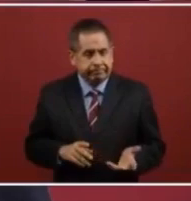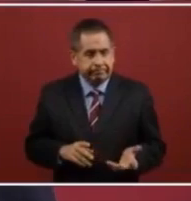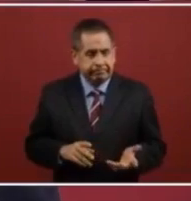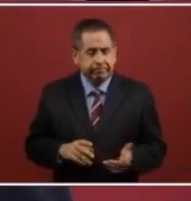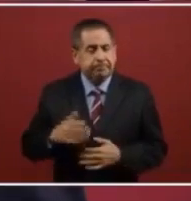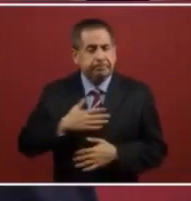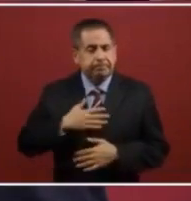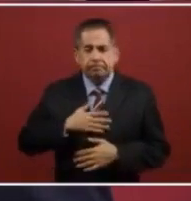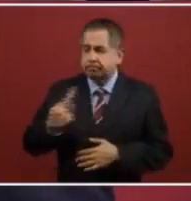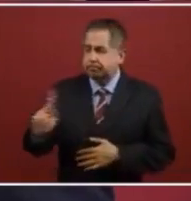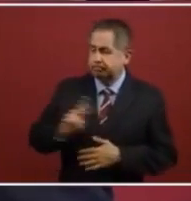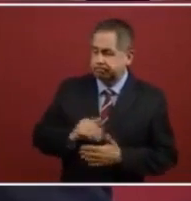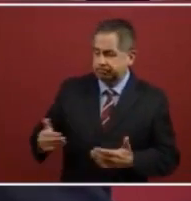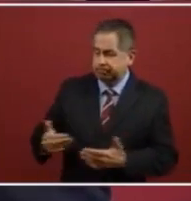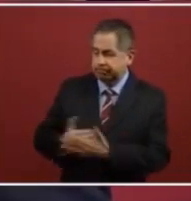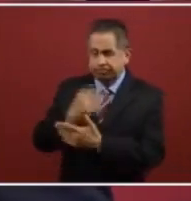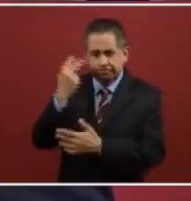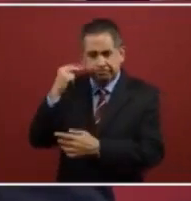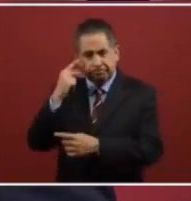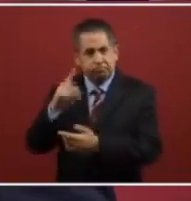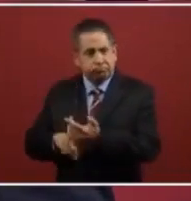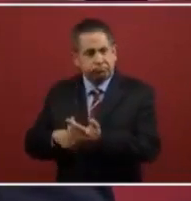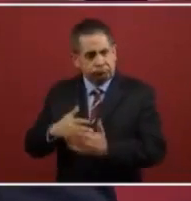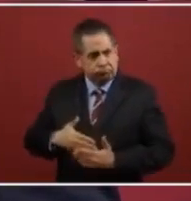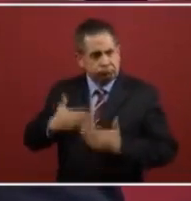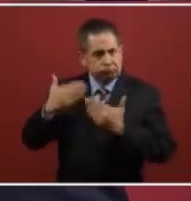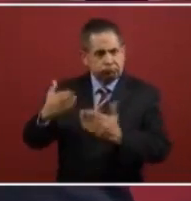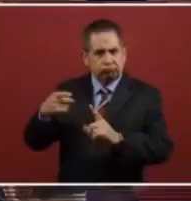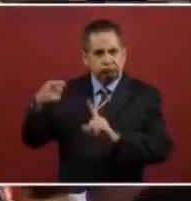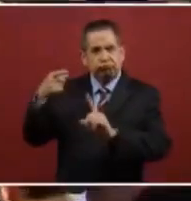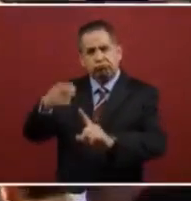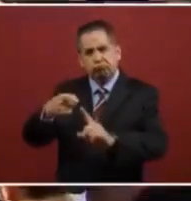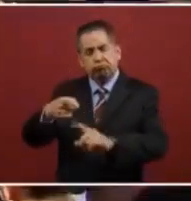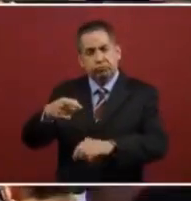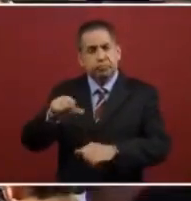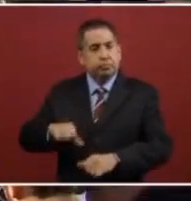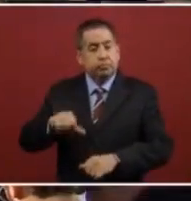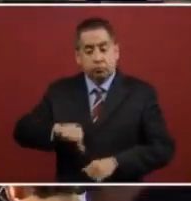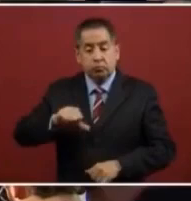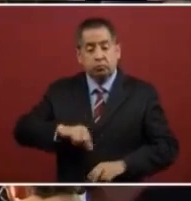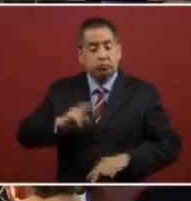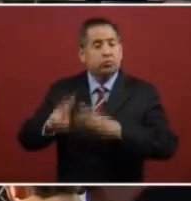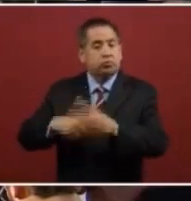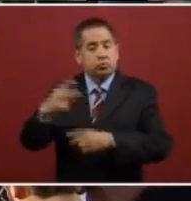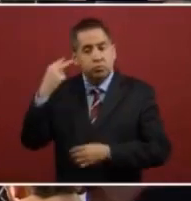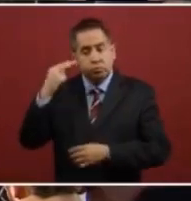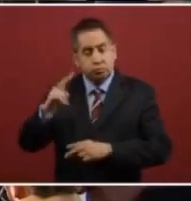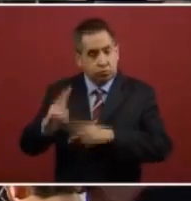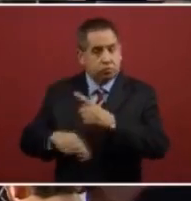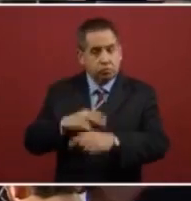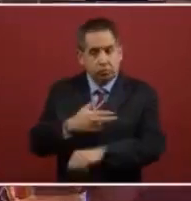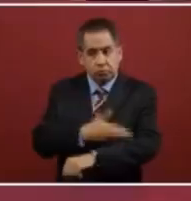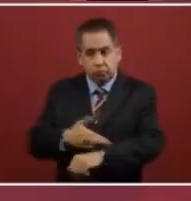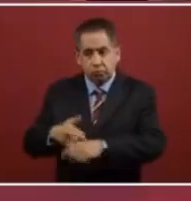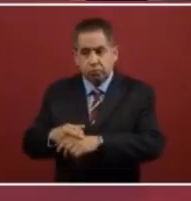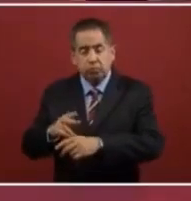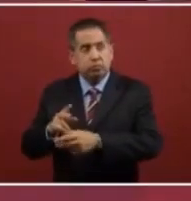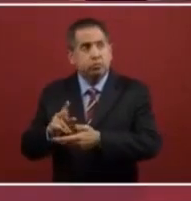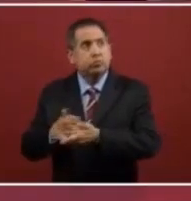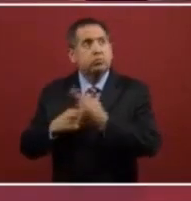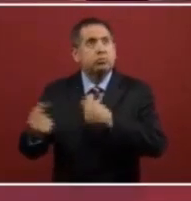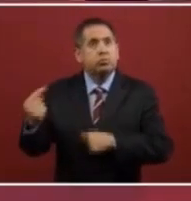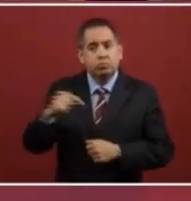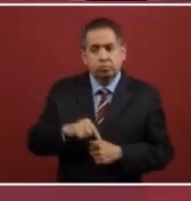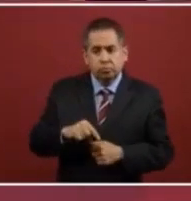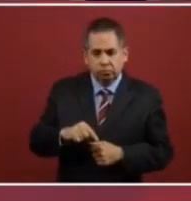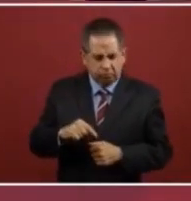mis paisanos my tengan confianza de que my las cosas van a mejorar. countrymen Hoy voy can allá, feel voy a comfortable that Veracruz, things are voy a going to regresar improve. And